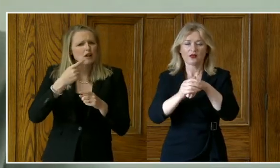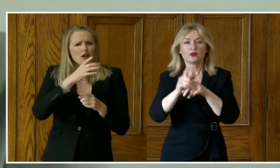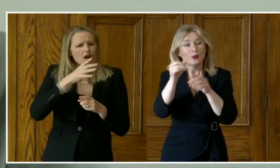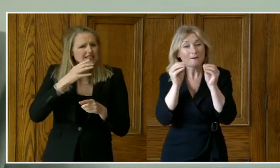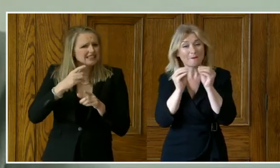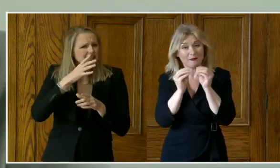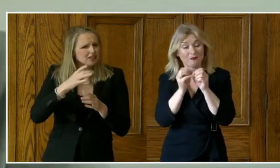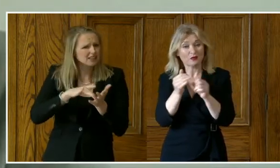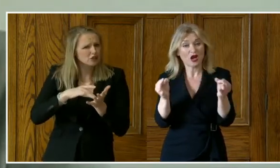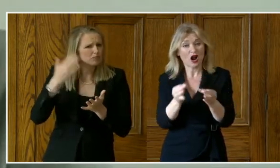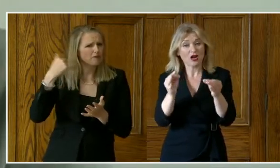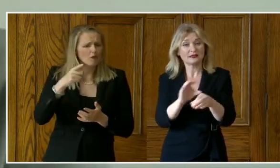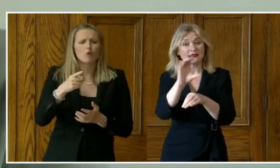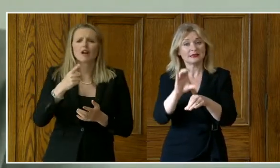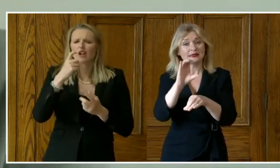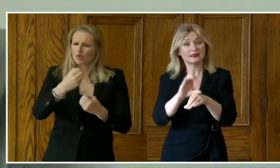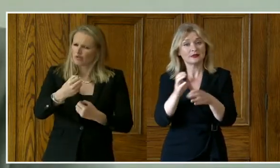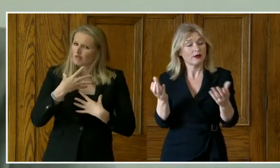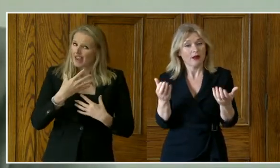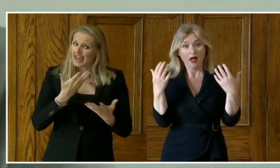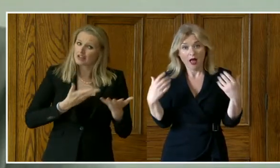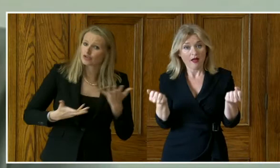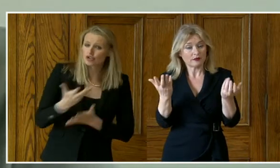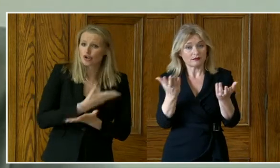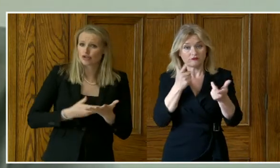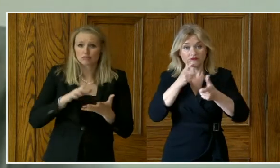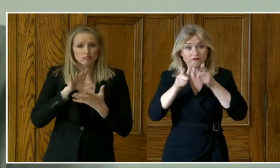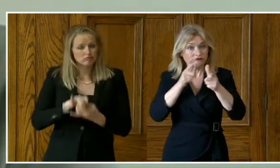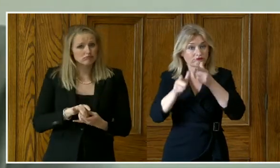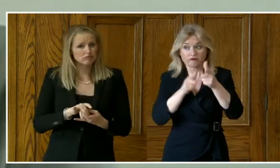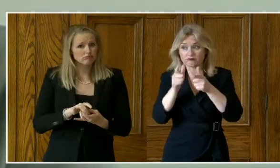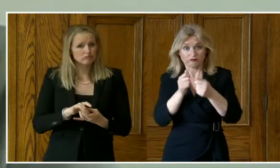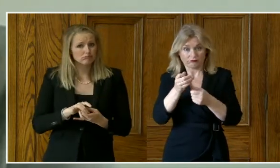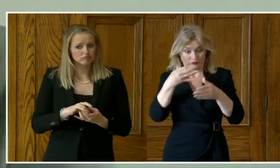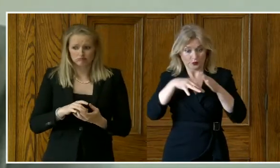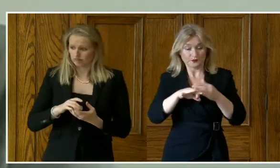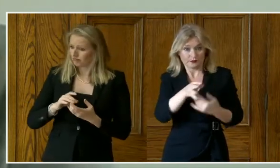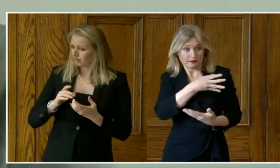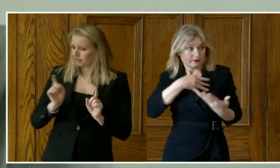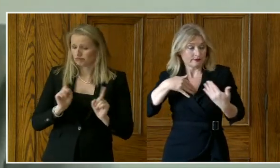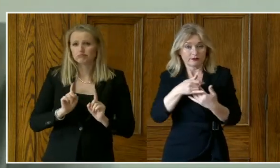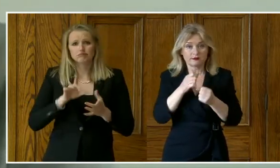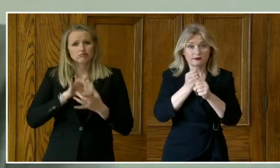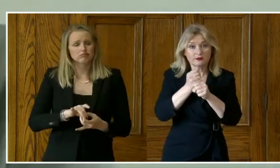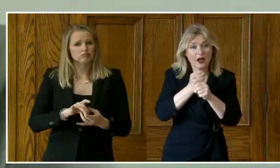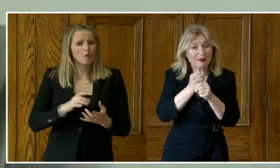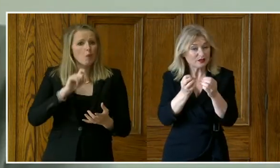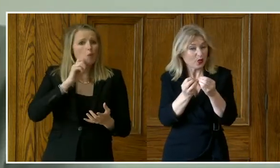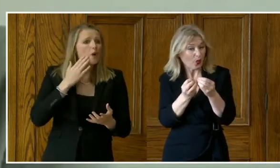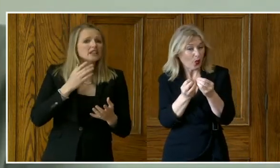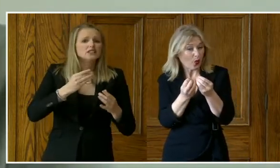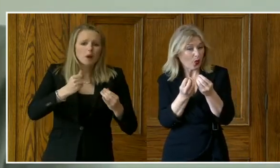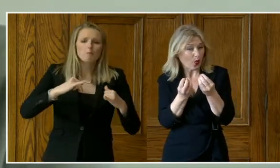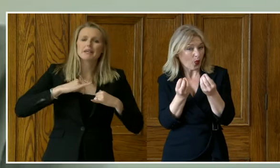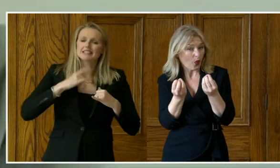you tell us whether or not there has been any discussion around the executive table about easing restrictions